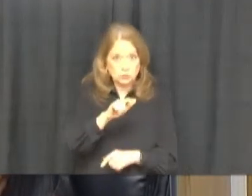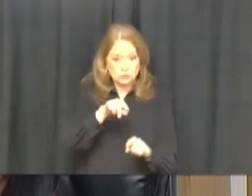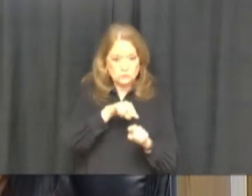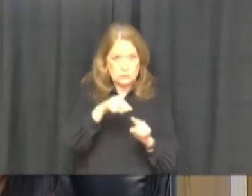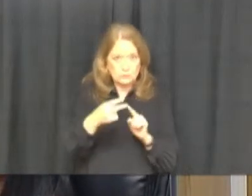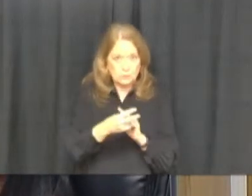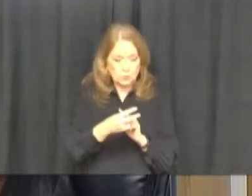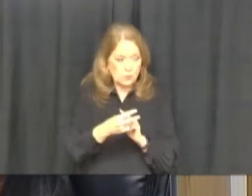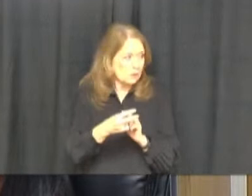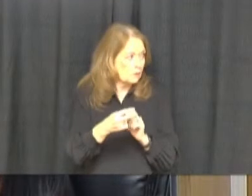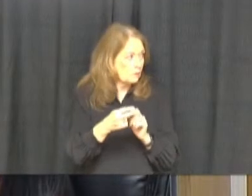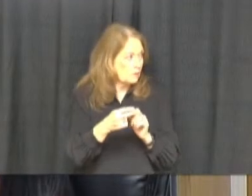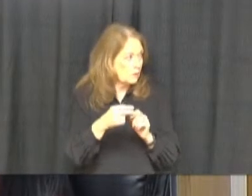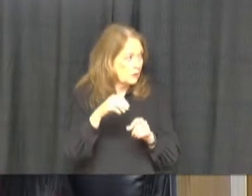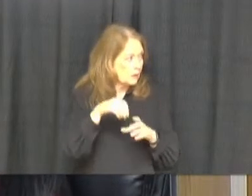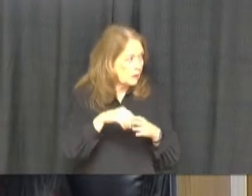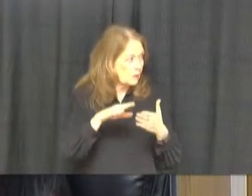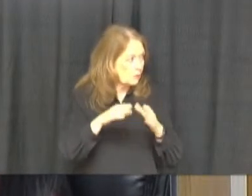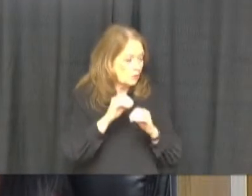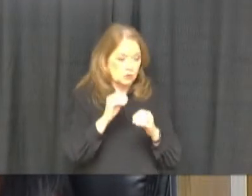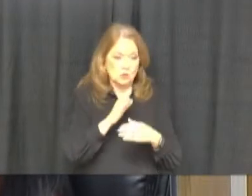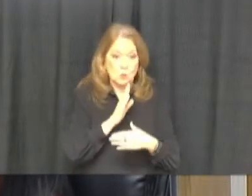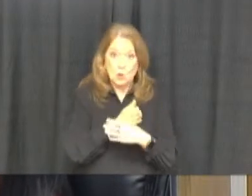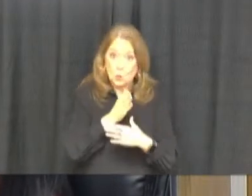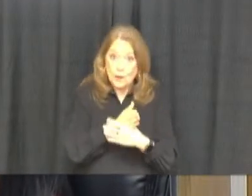with the community that there is no harassment,